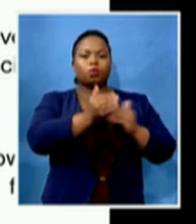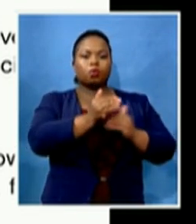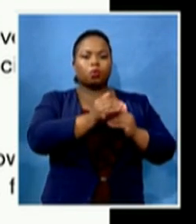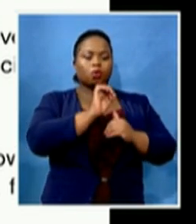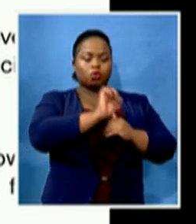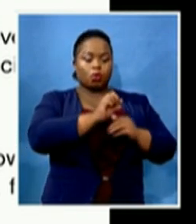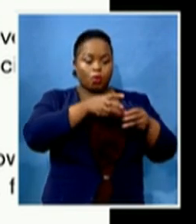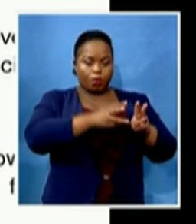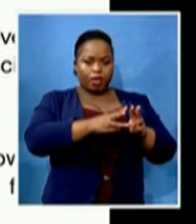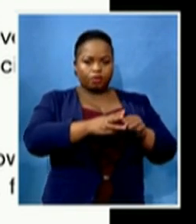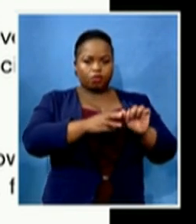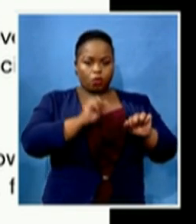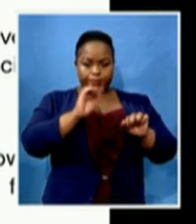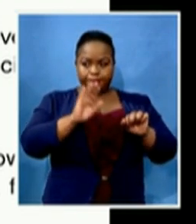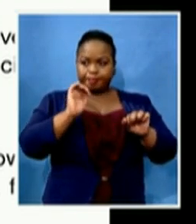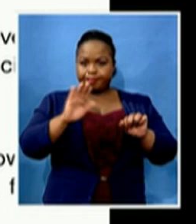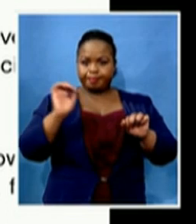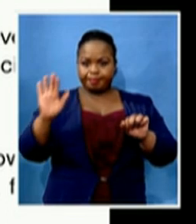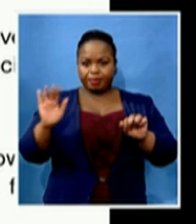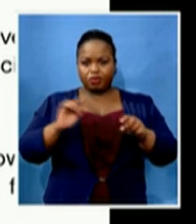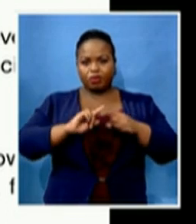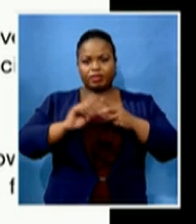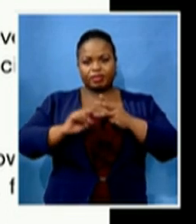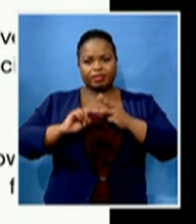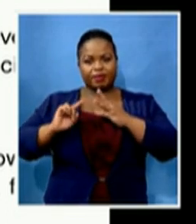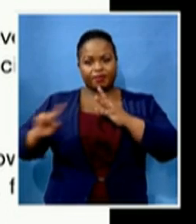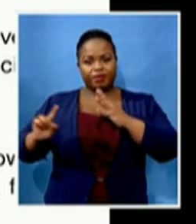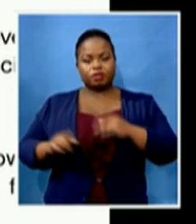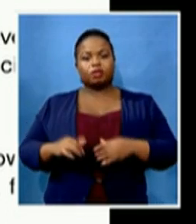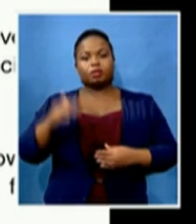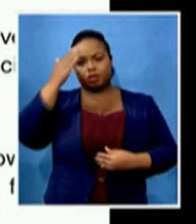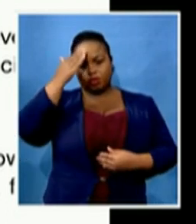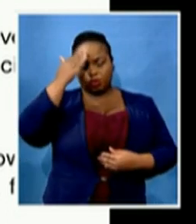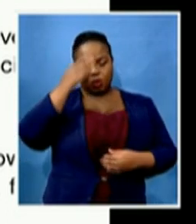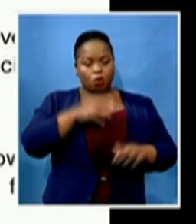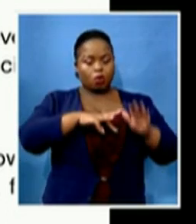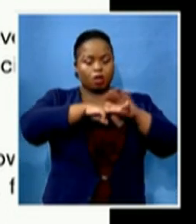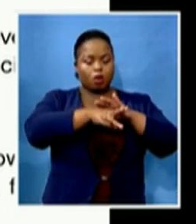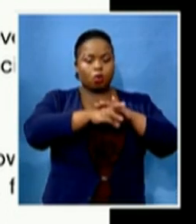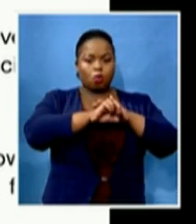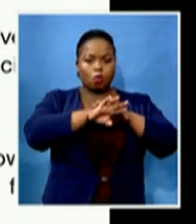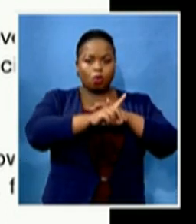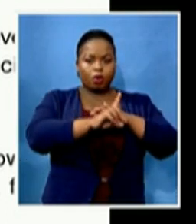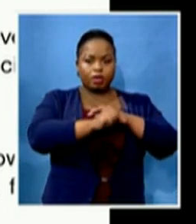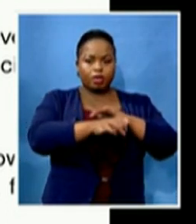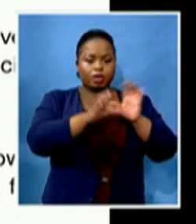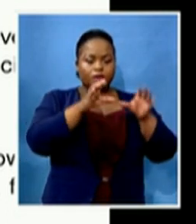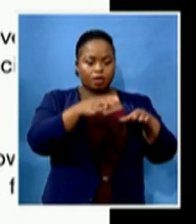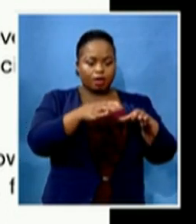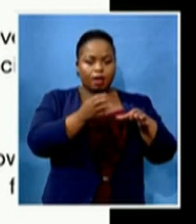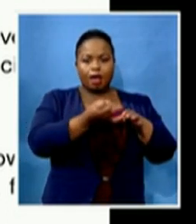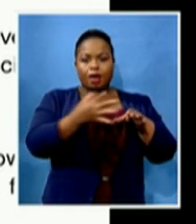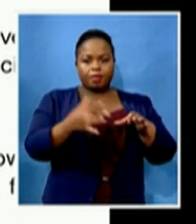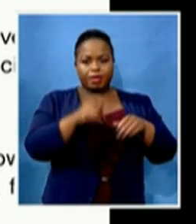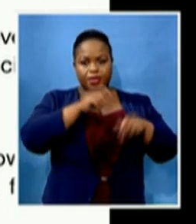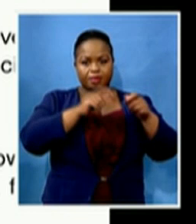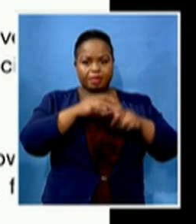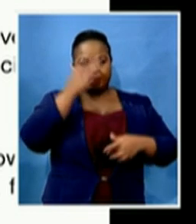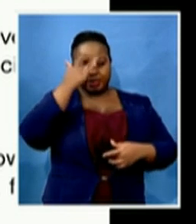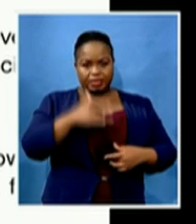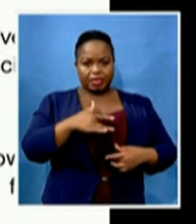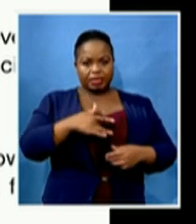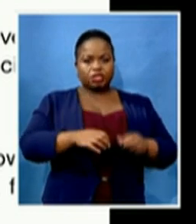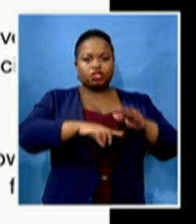of numbers of infected at ward level, and the outputs can be aggregated to district, municipal, and provincial level. And